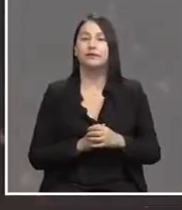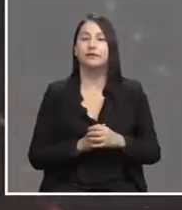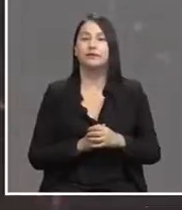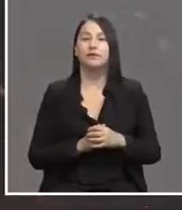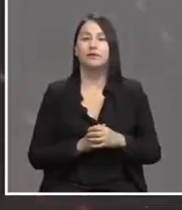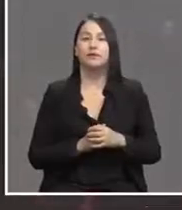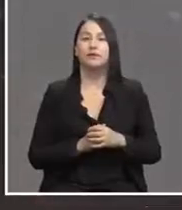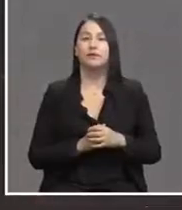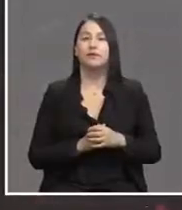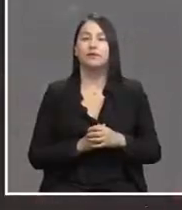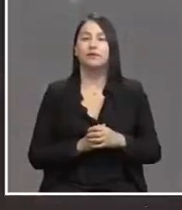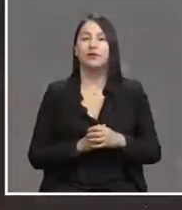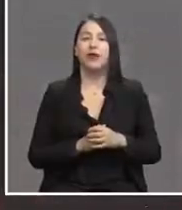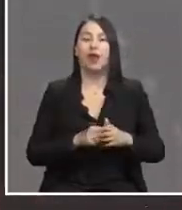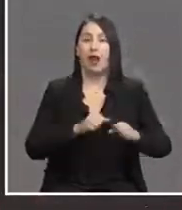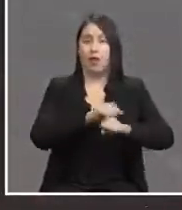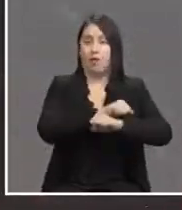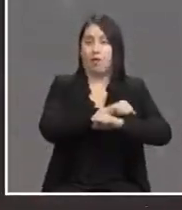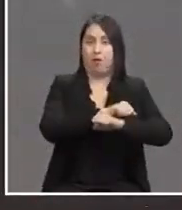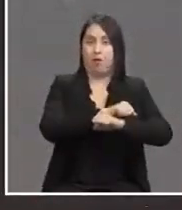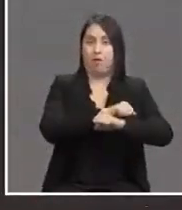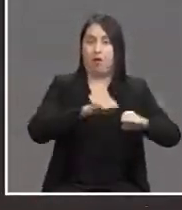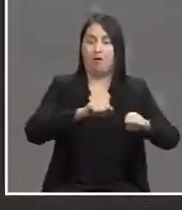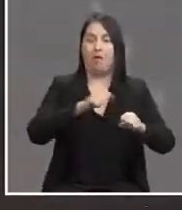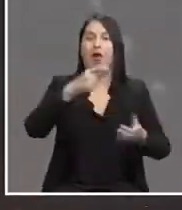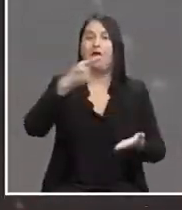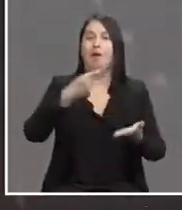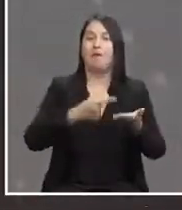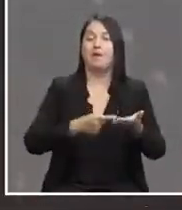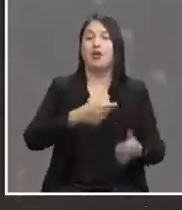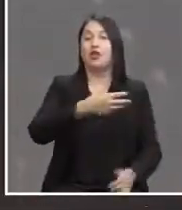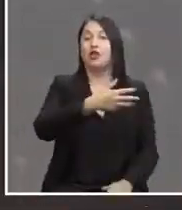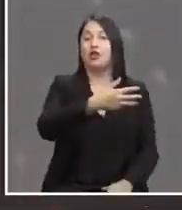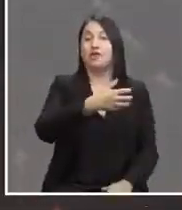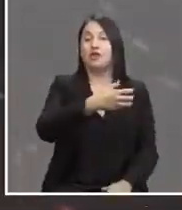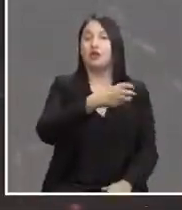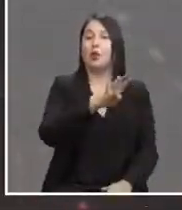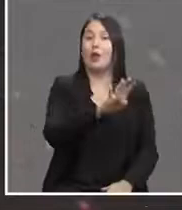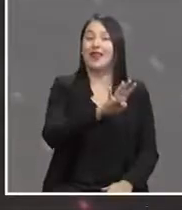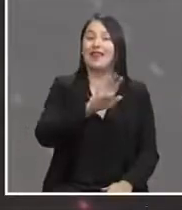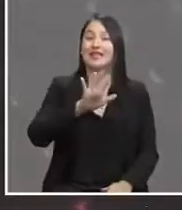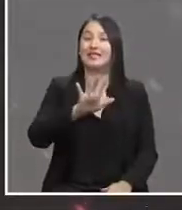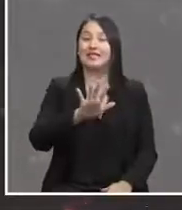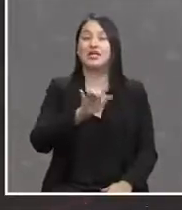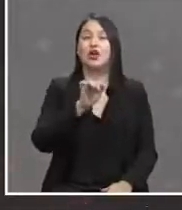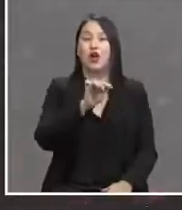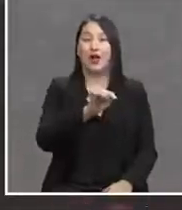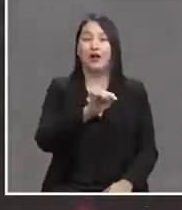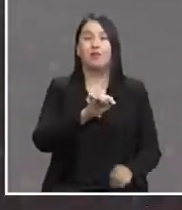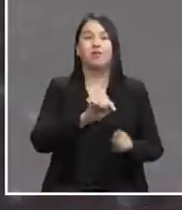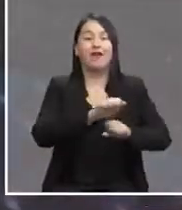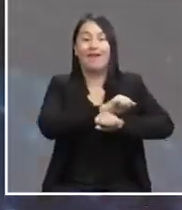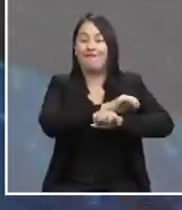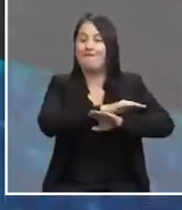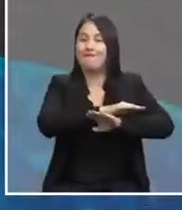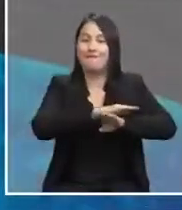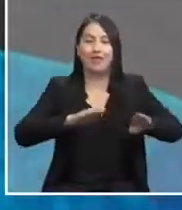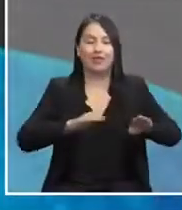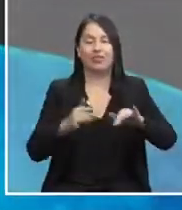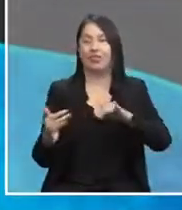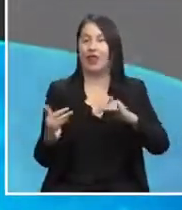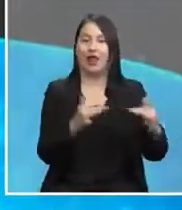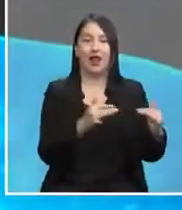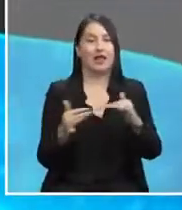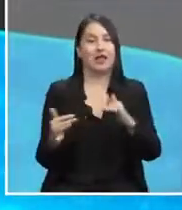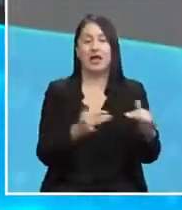1945 was somehow the end of that classic war, which doesn't mean that after 1945 there were no wars.